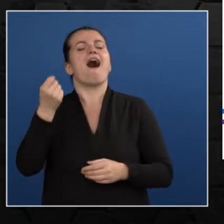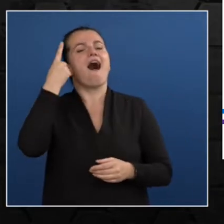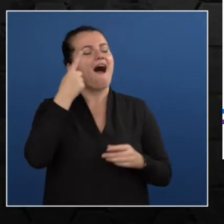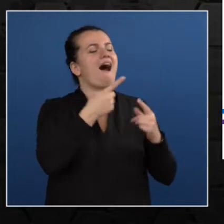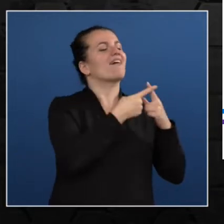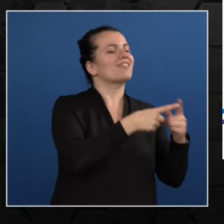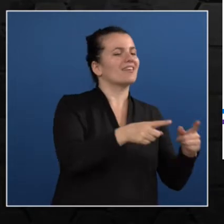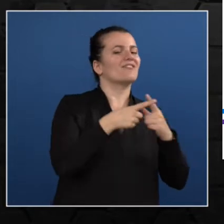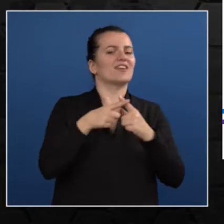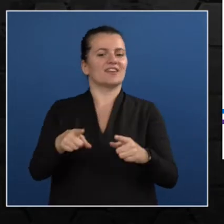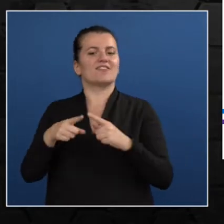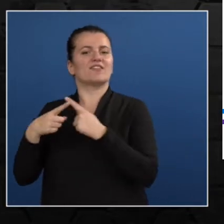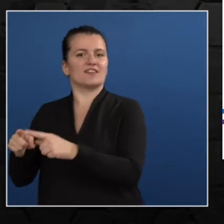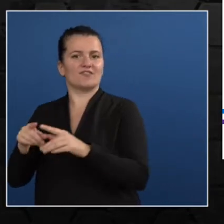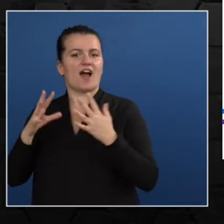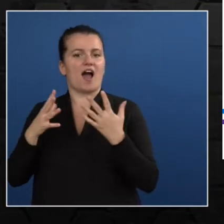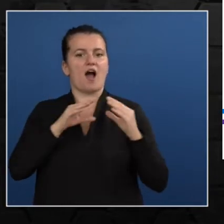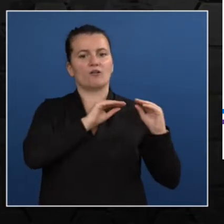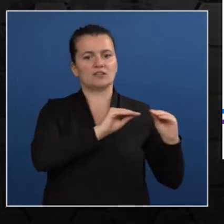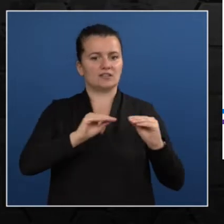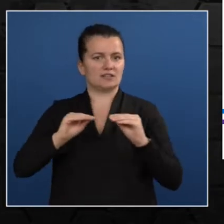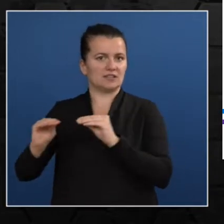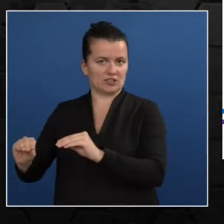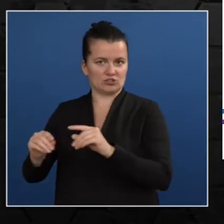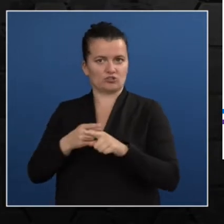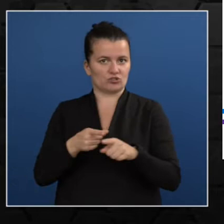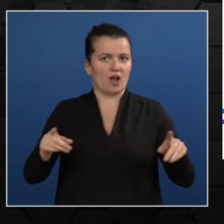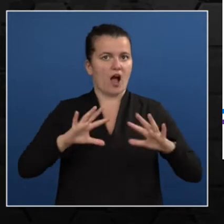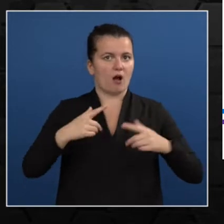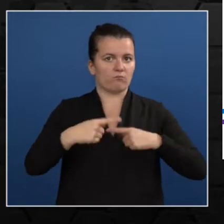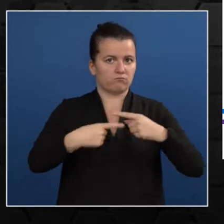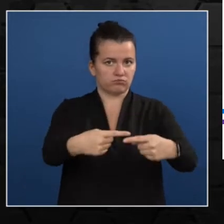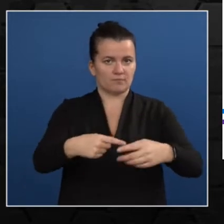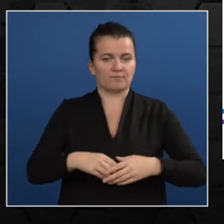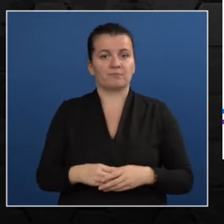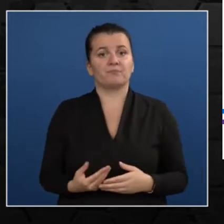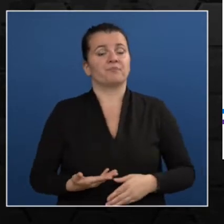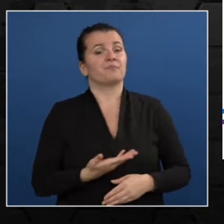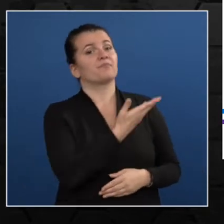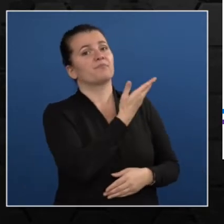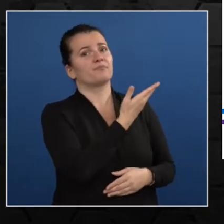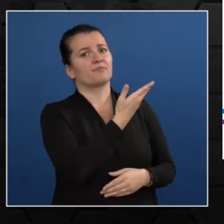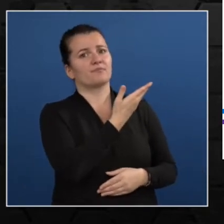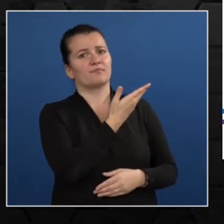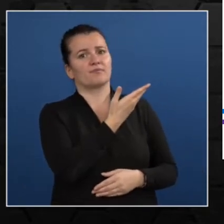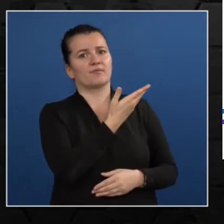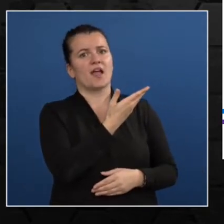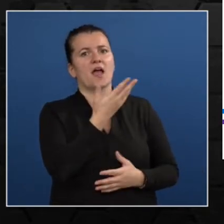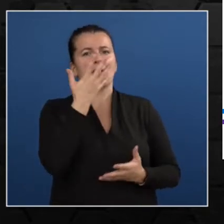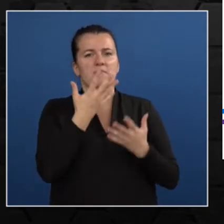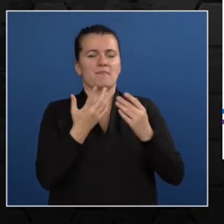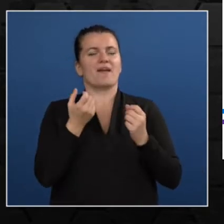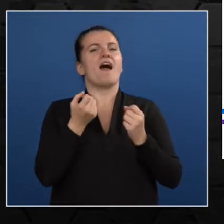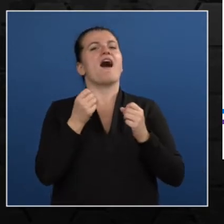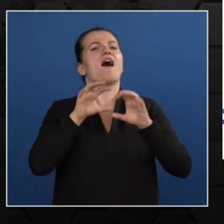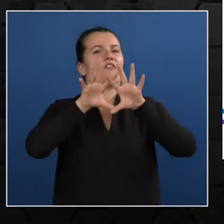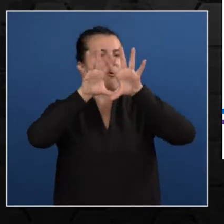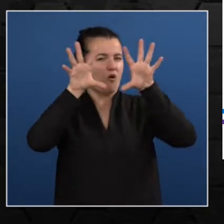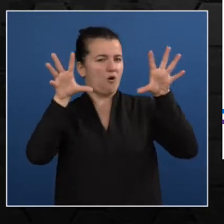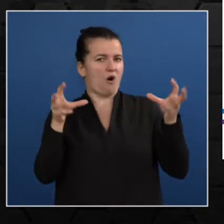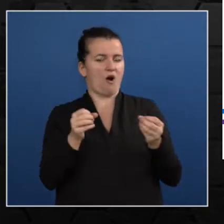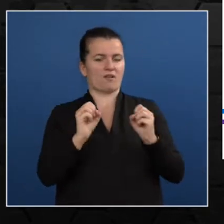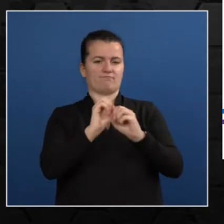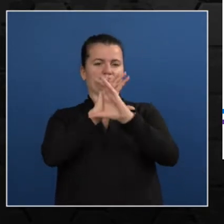NLP. Okay. This will help you understand the entire ML space much better. We have real life examples